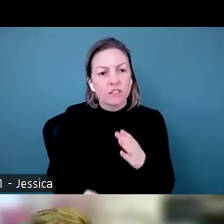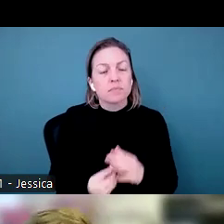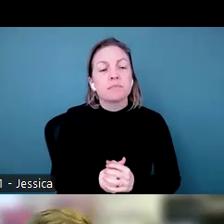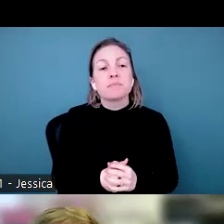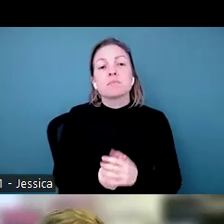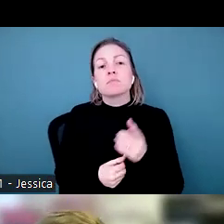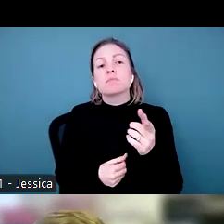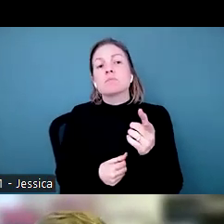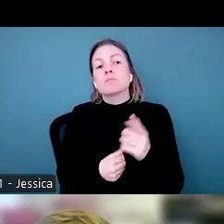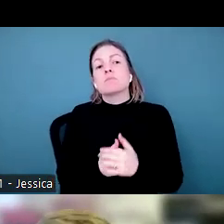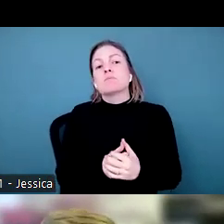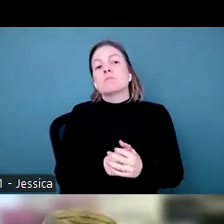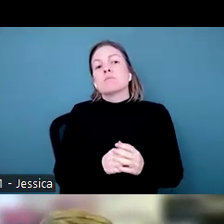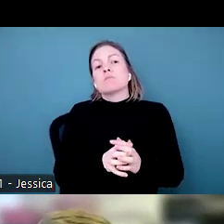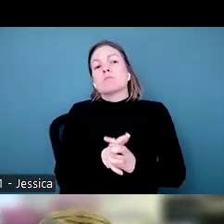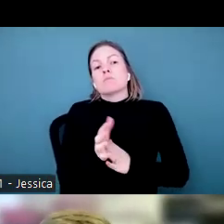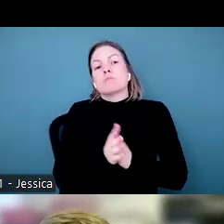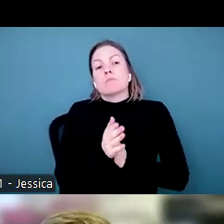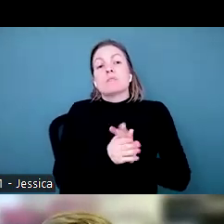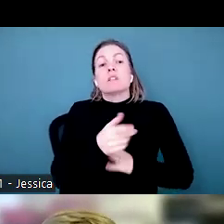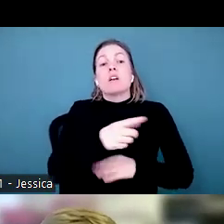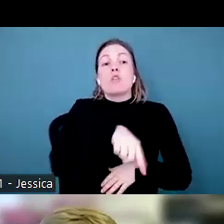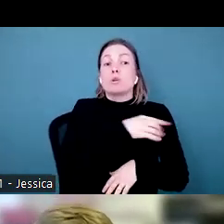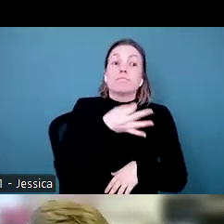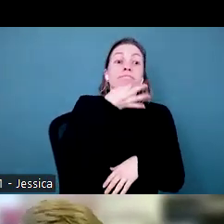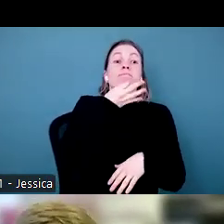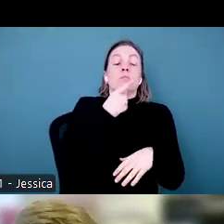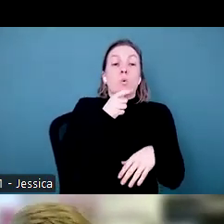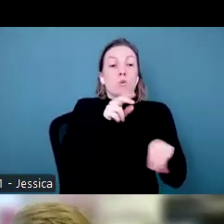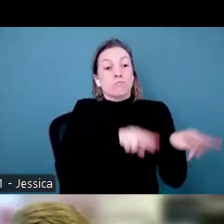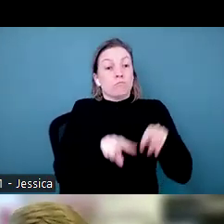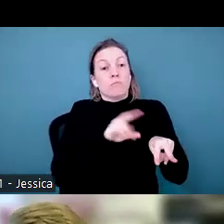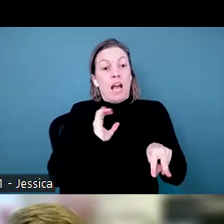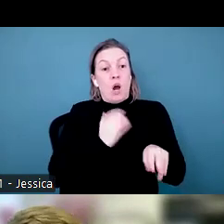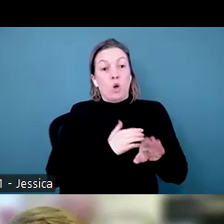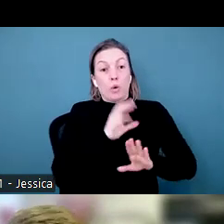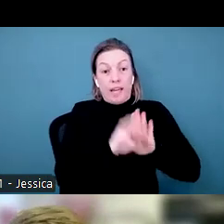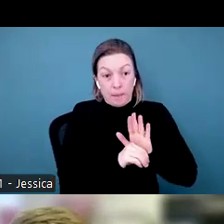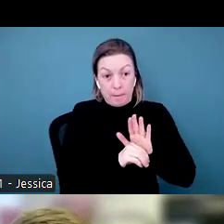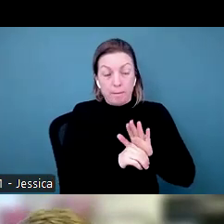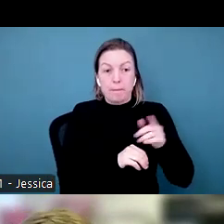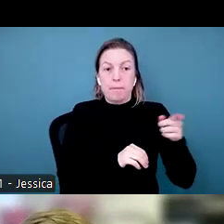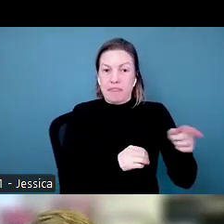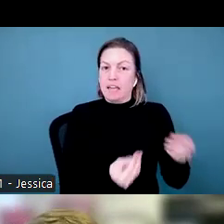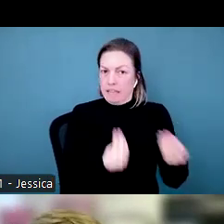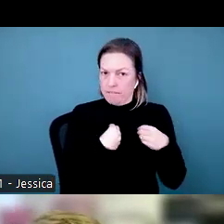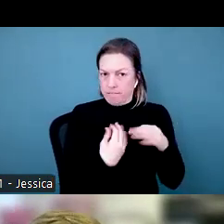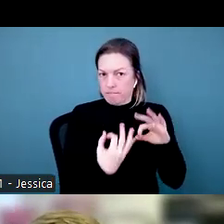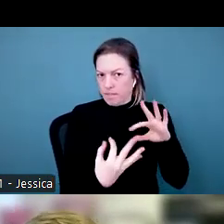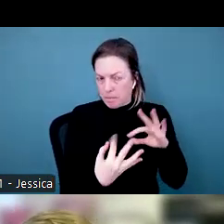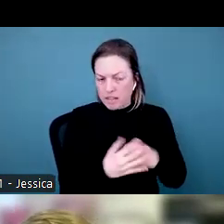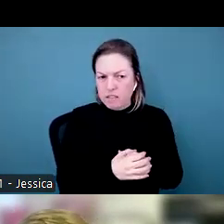of our curriculum from expert reviewers, so people that were not involved in the production of each individual module, they were willing to give us some feedback, but they were